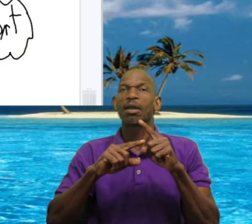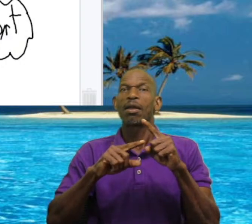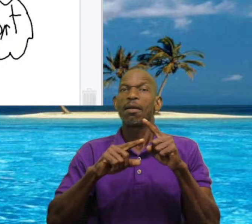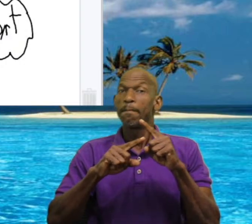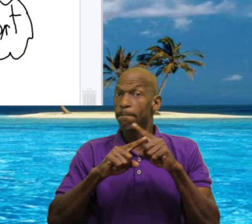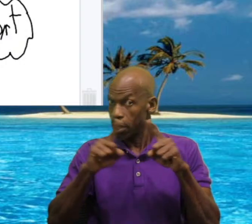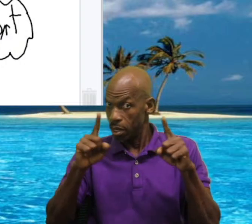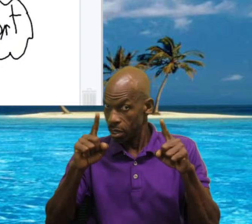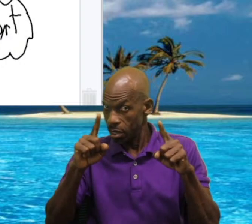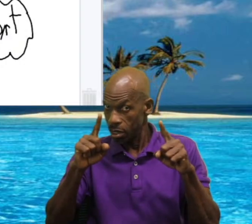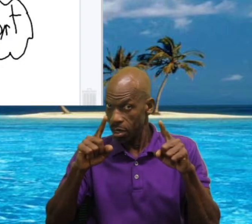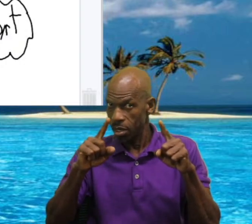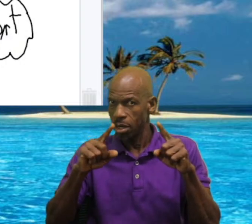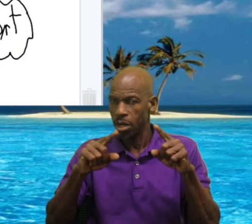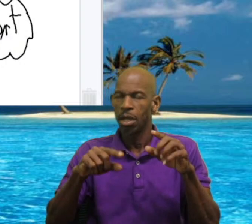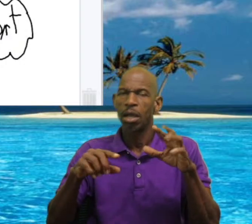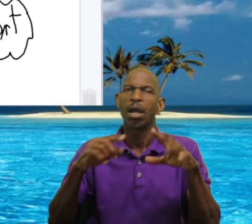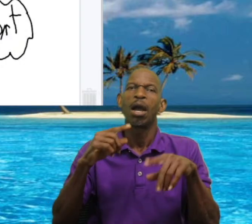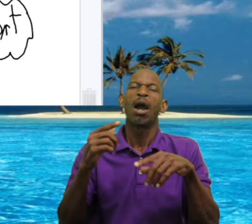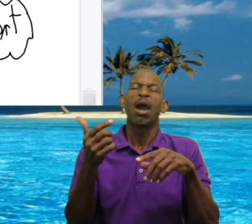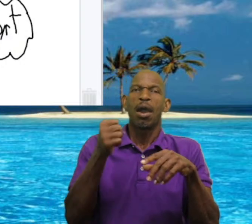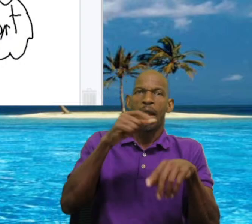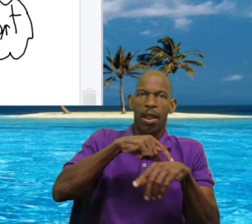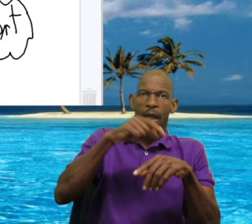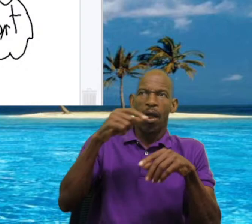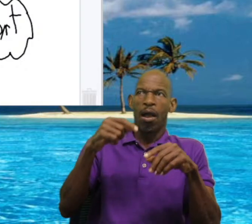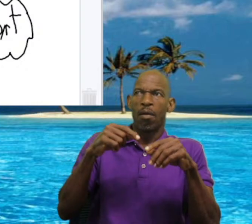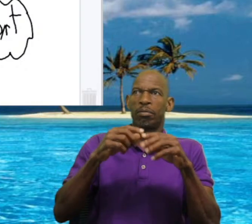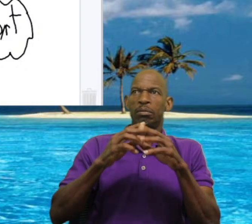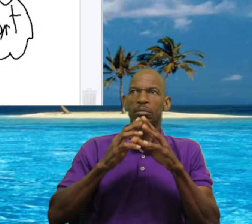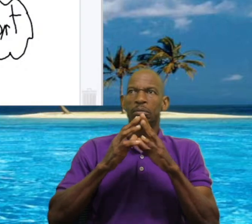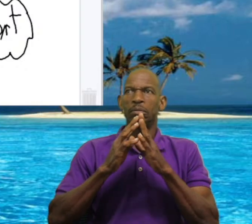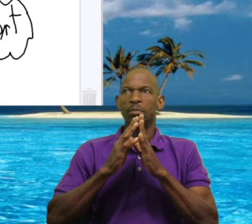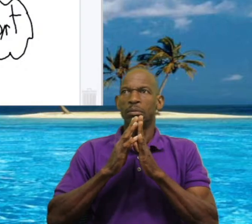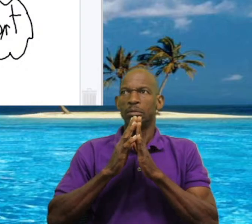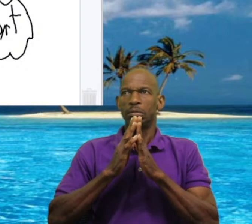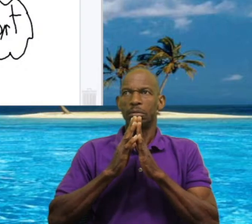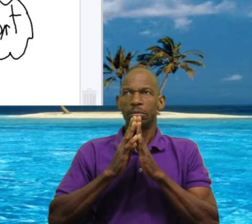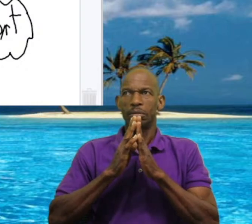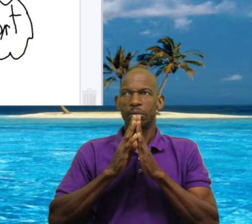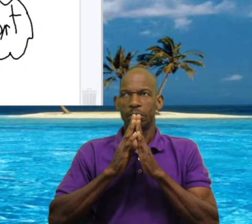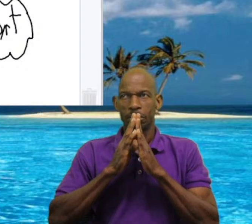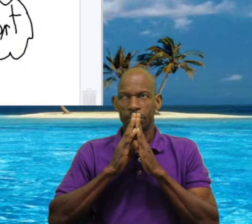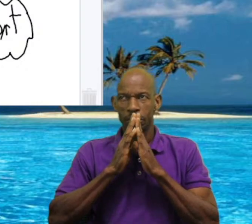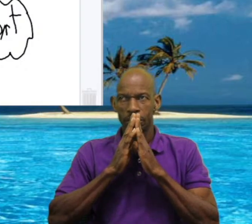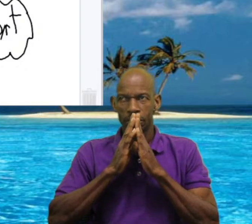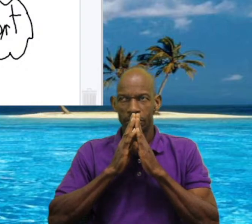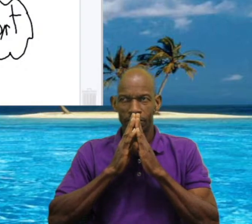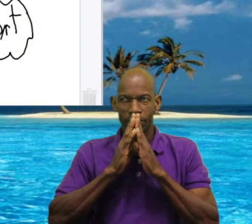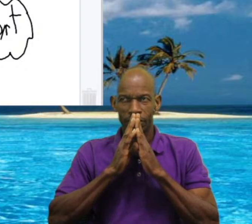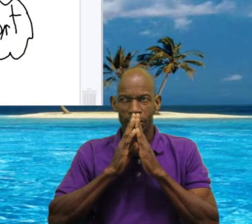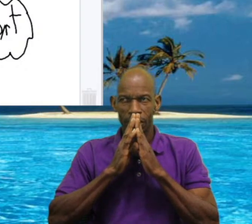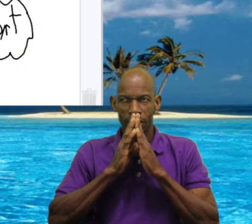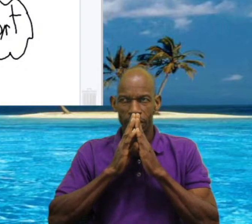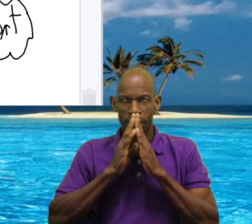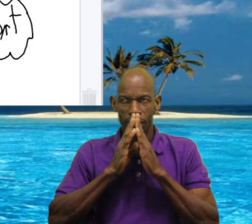join ideas that are the same. So it's different.